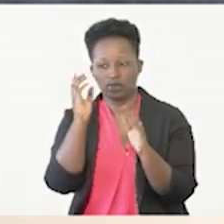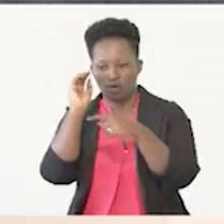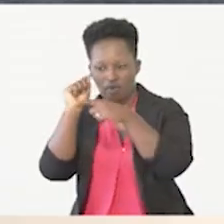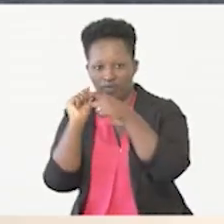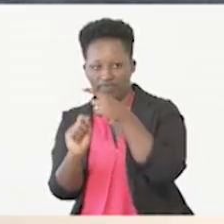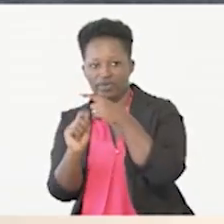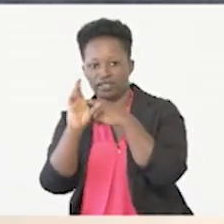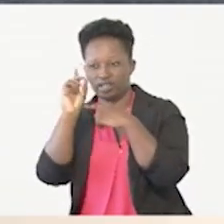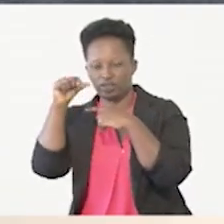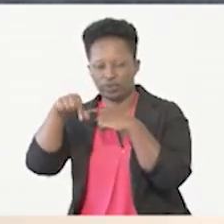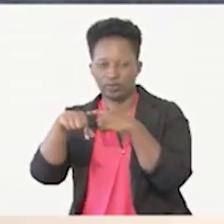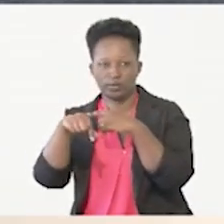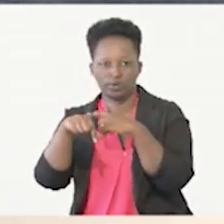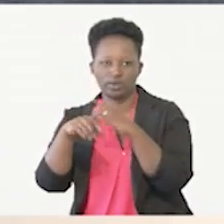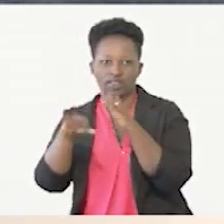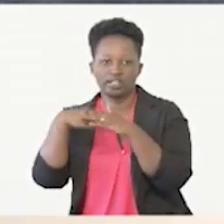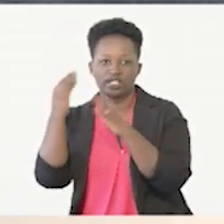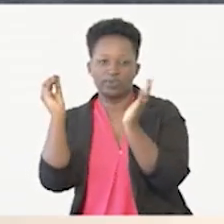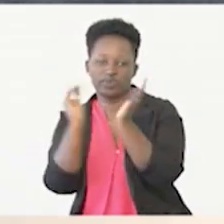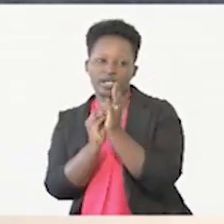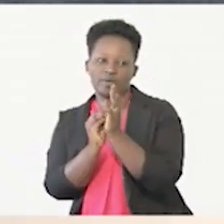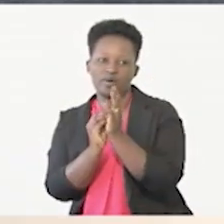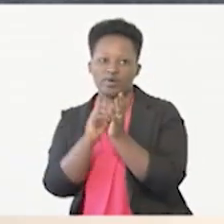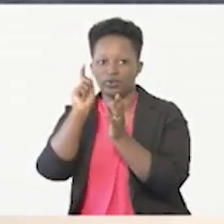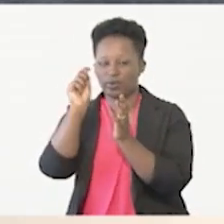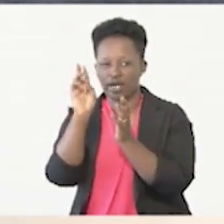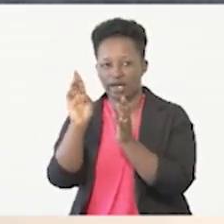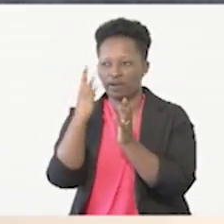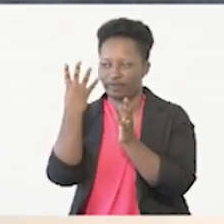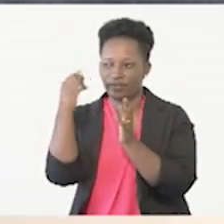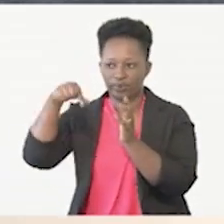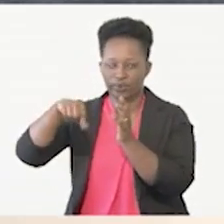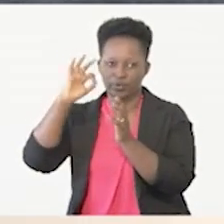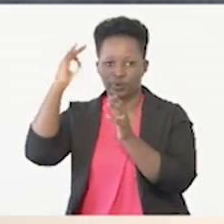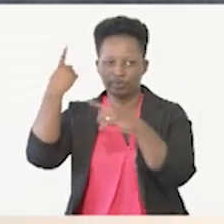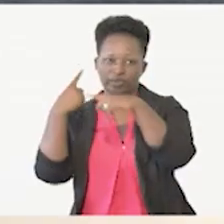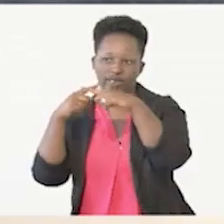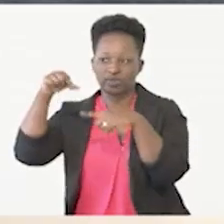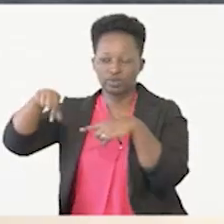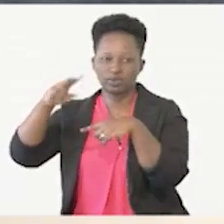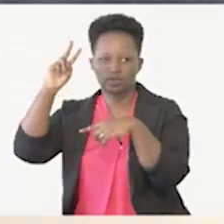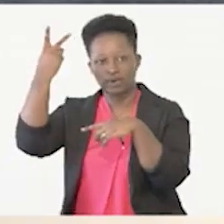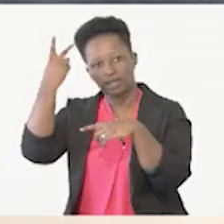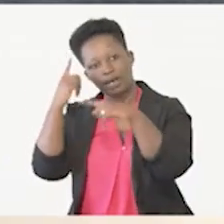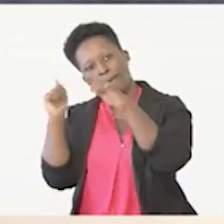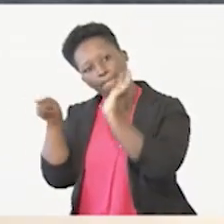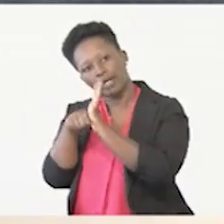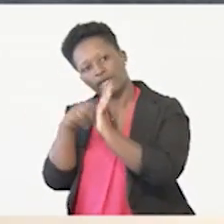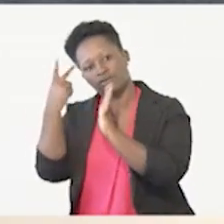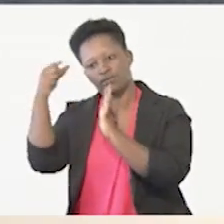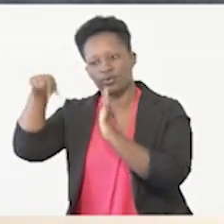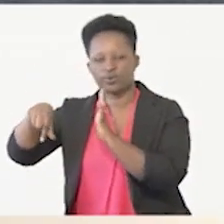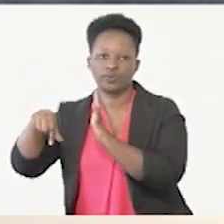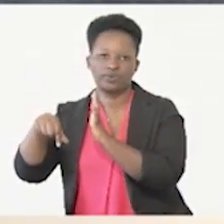output of, we differentiate this function, 4Q cubed plus Q squared minus